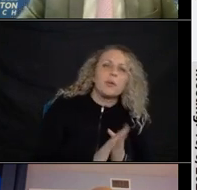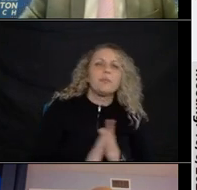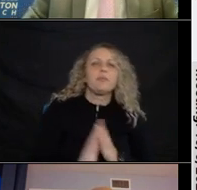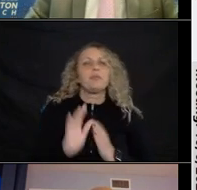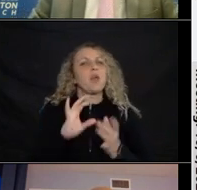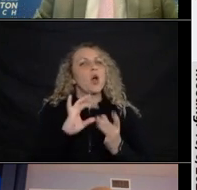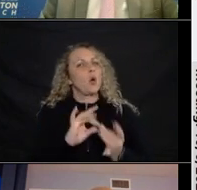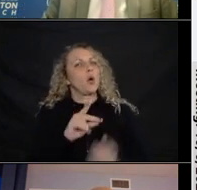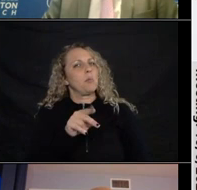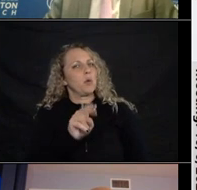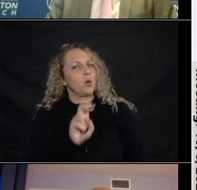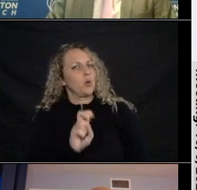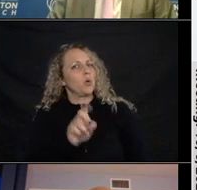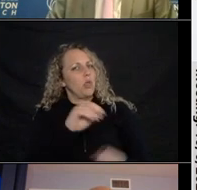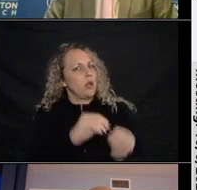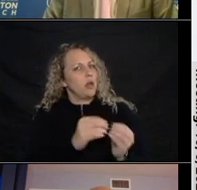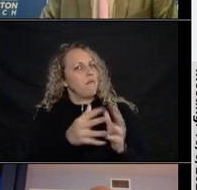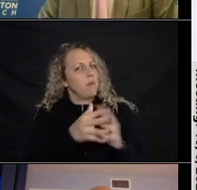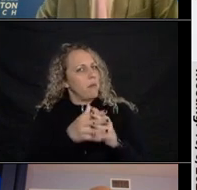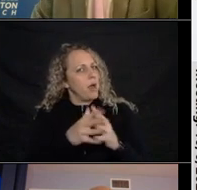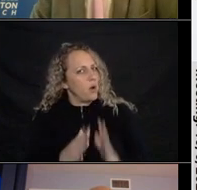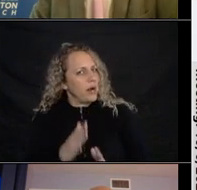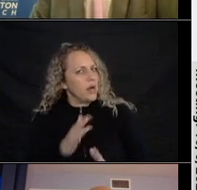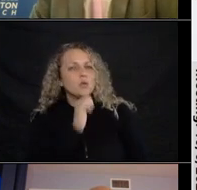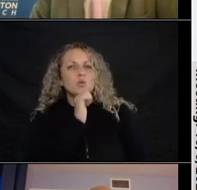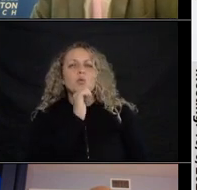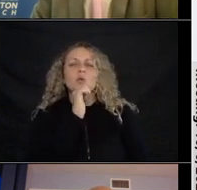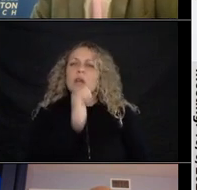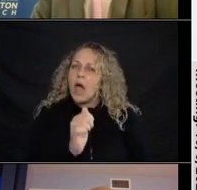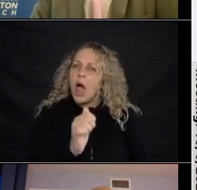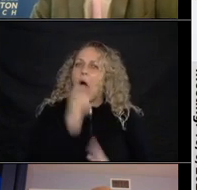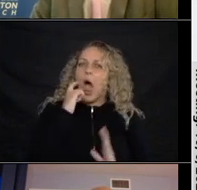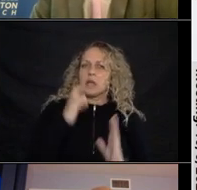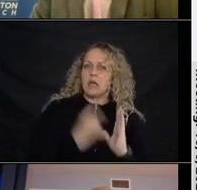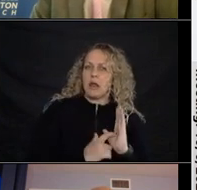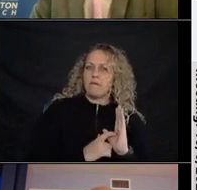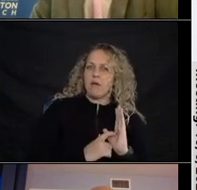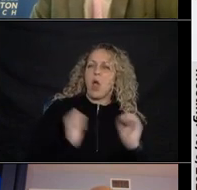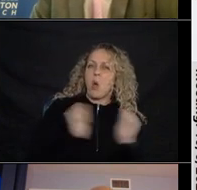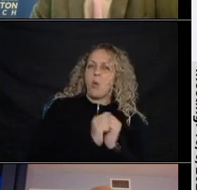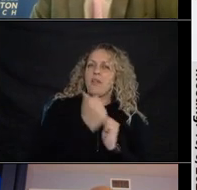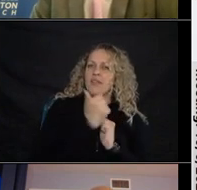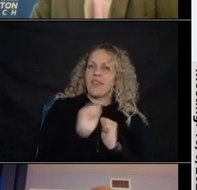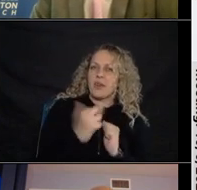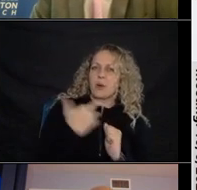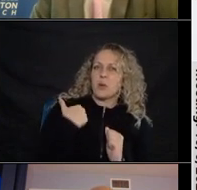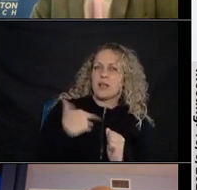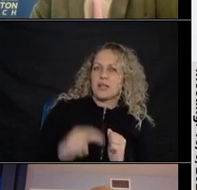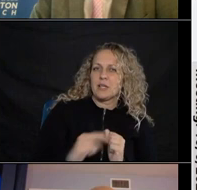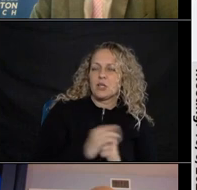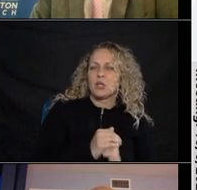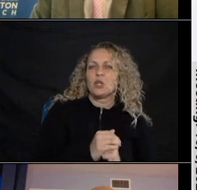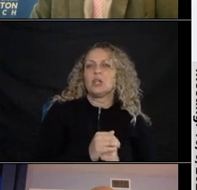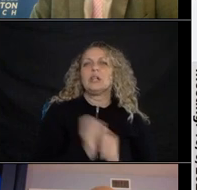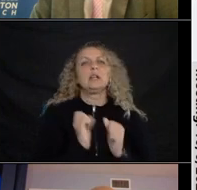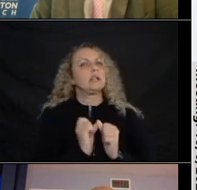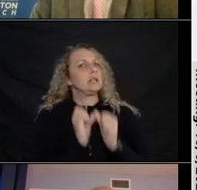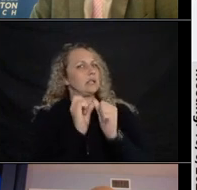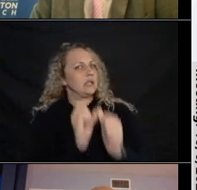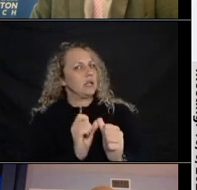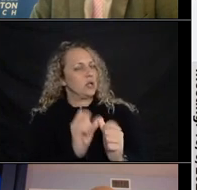Pew, the number of Americans who do not identify with any religion continues